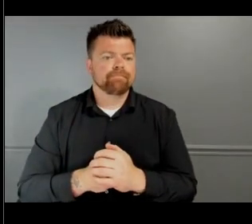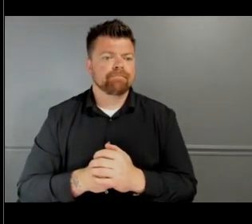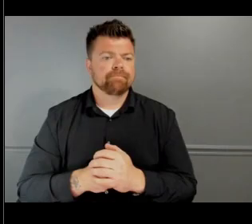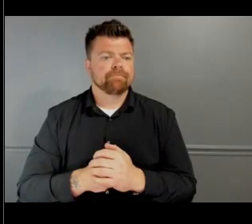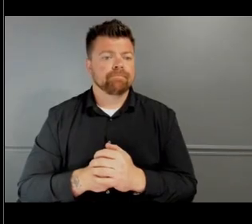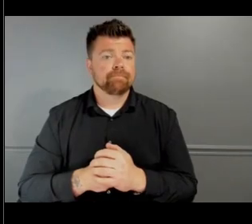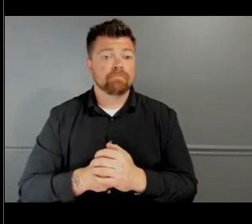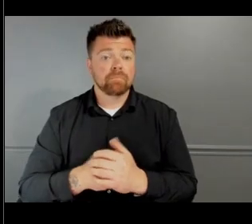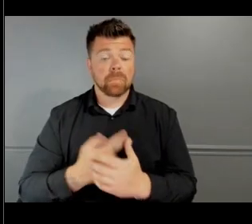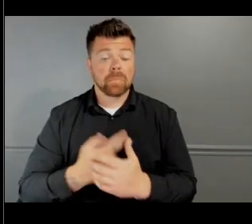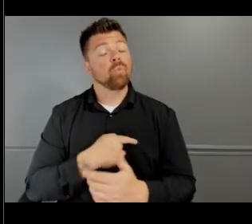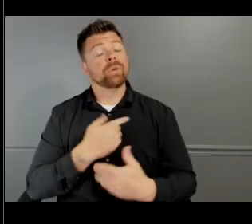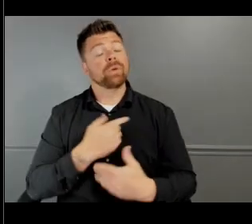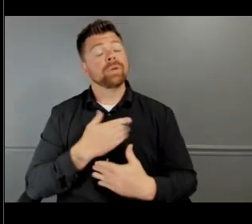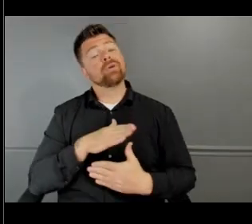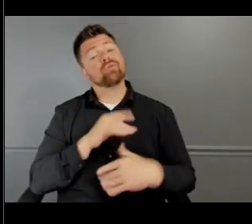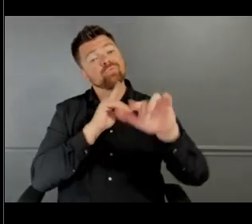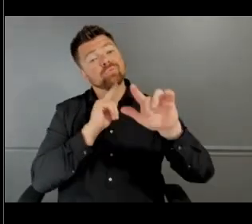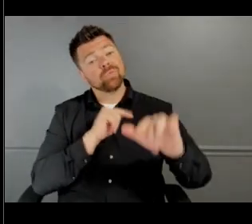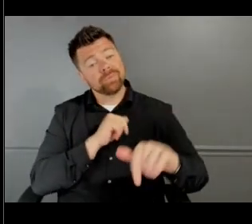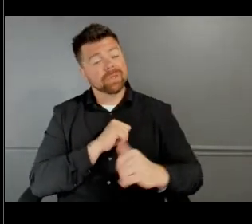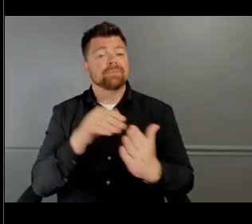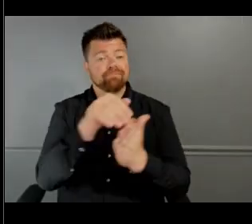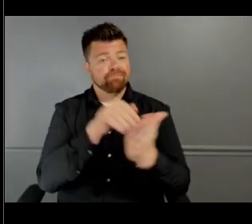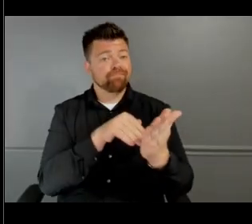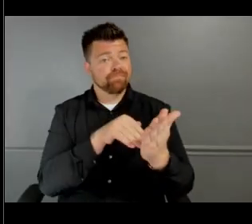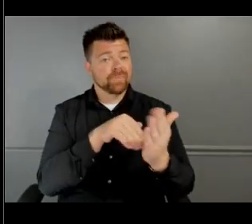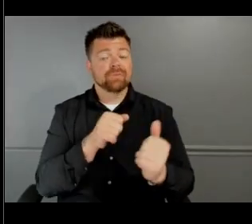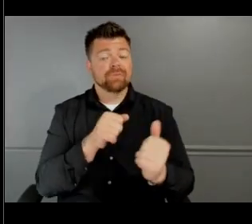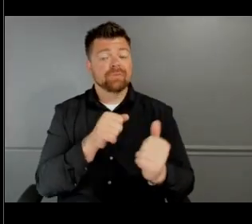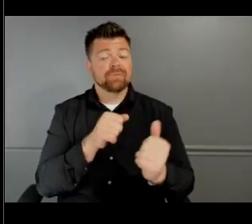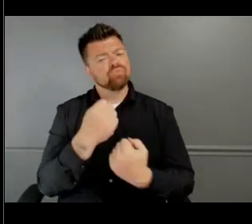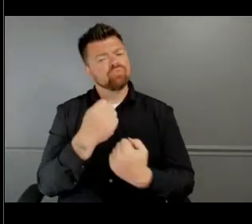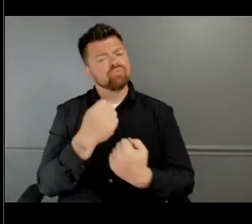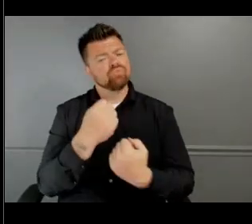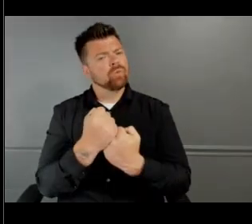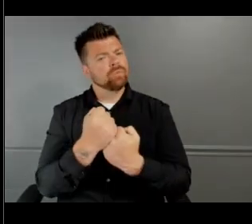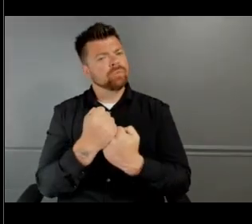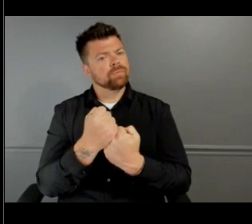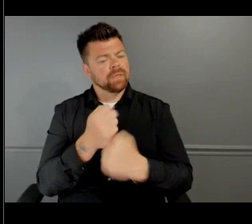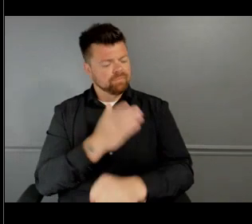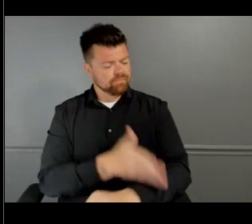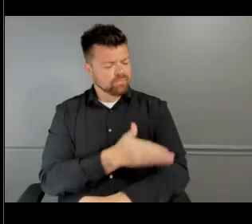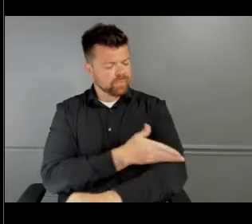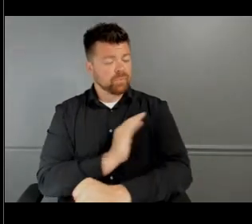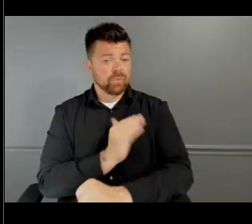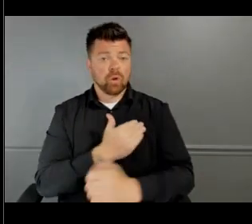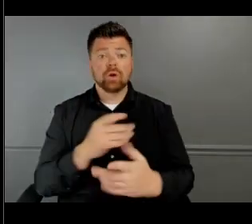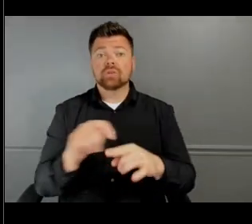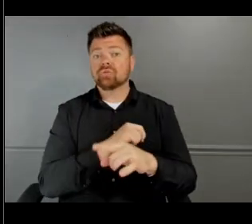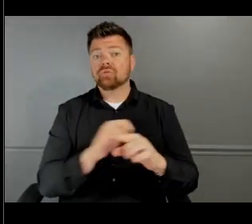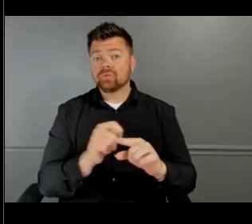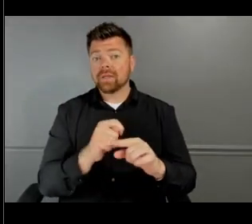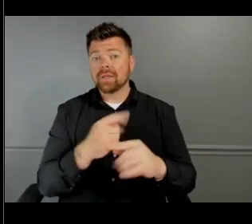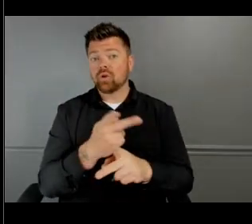We appreciate your responses and support in improving our training